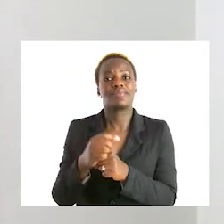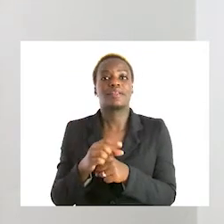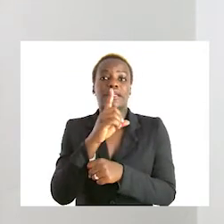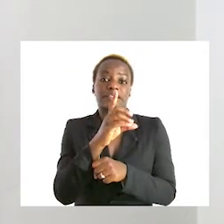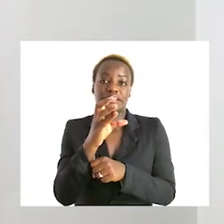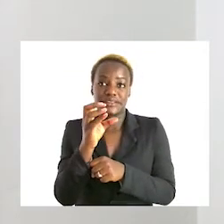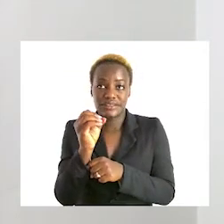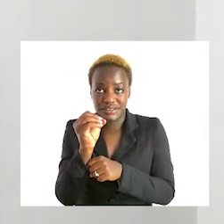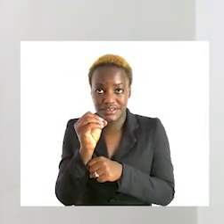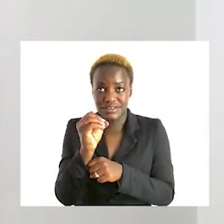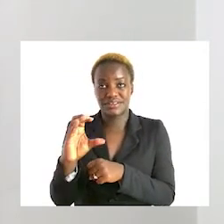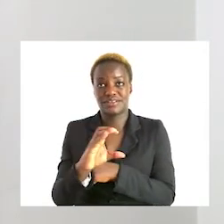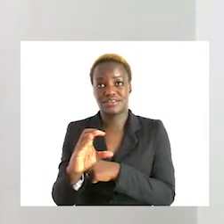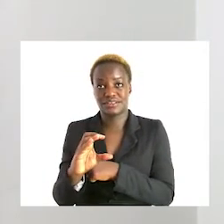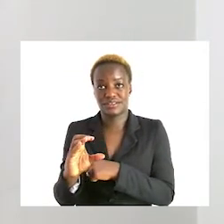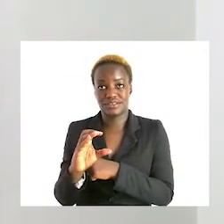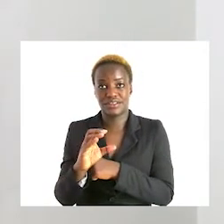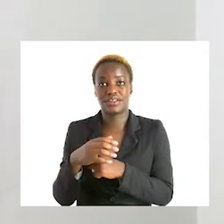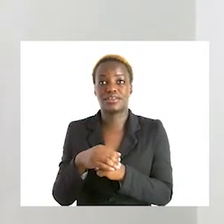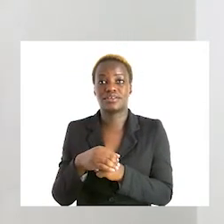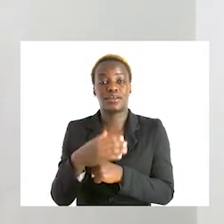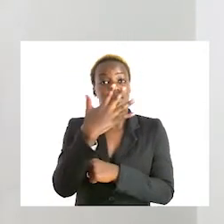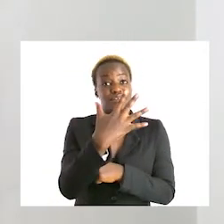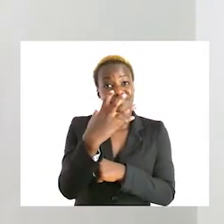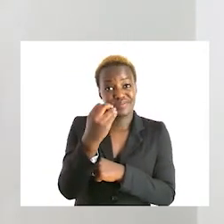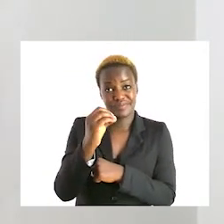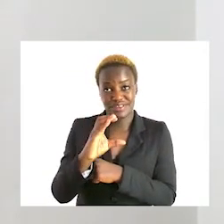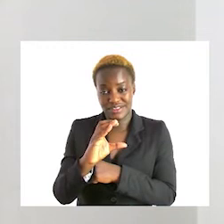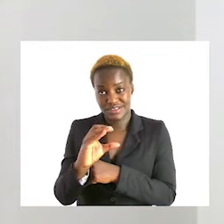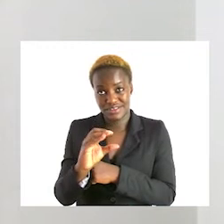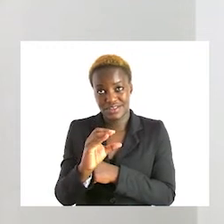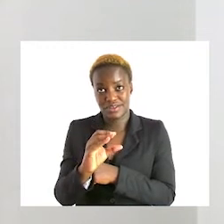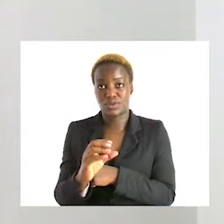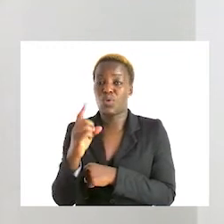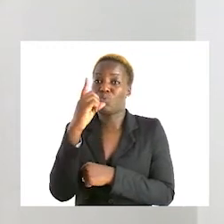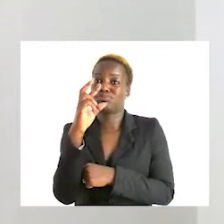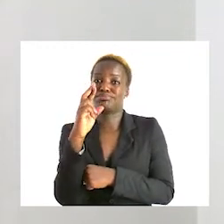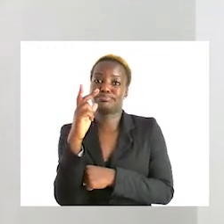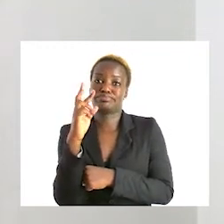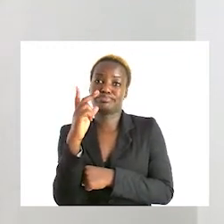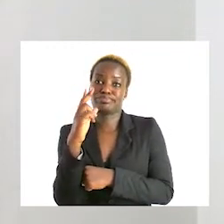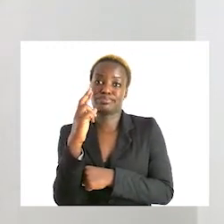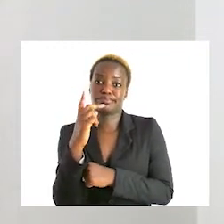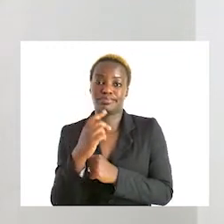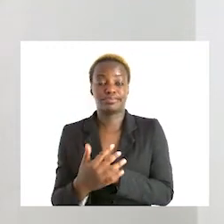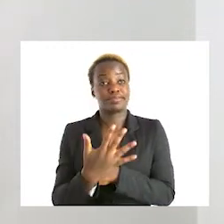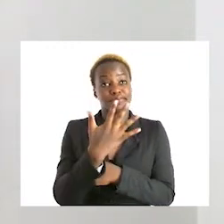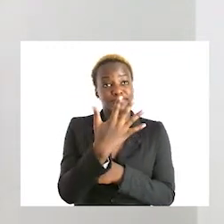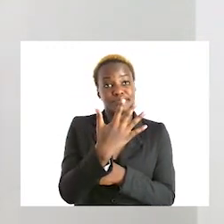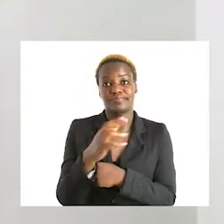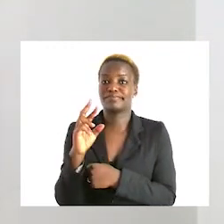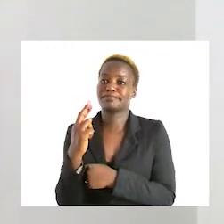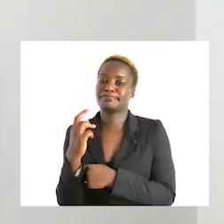is the second smallest one. We have a 50 cent and we have $1 and we have $5